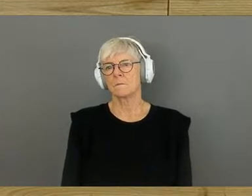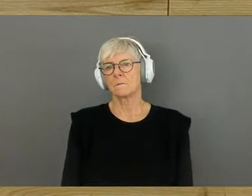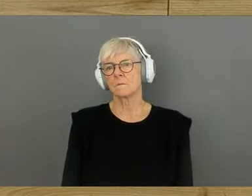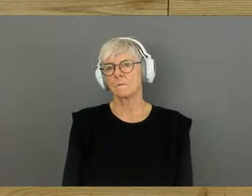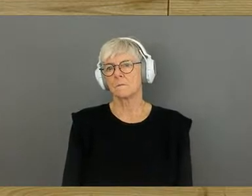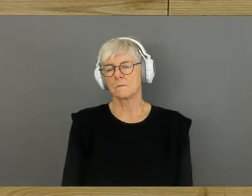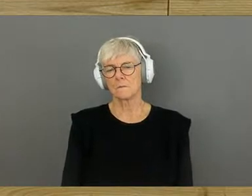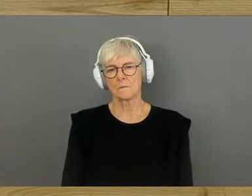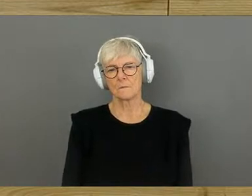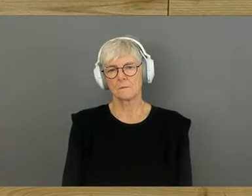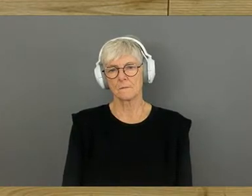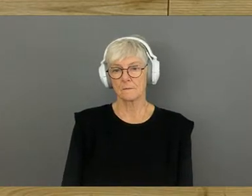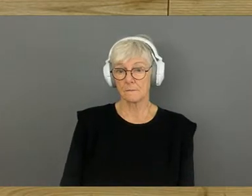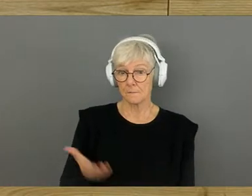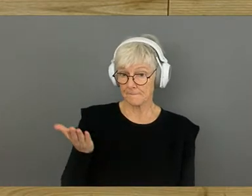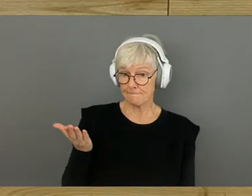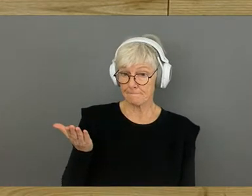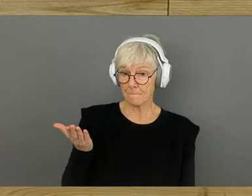Nippon with CBC.